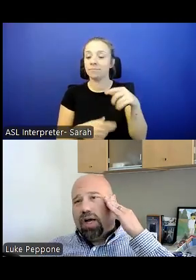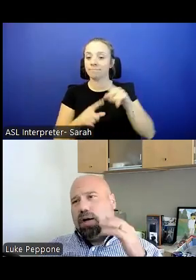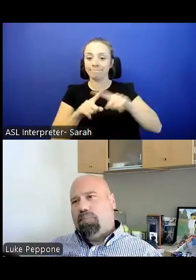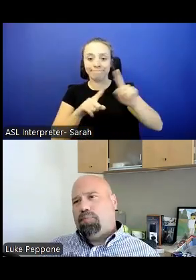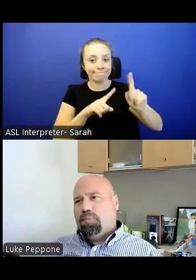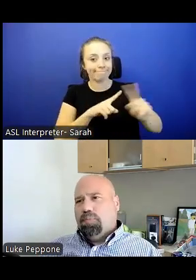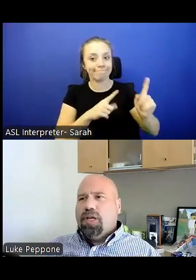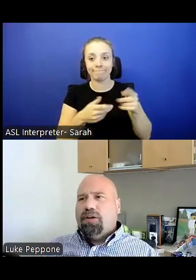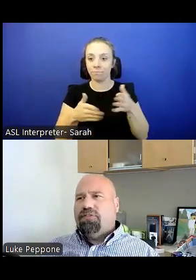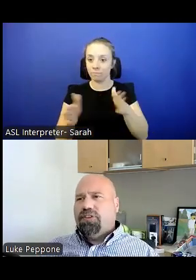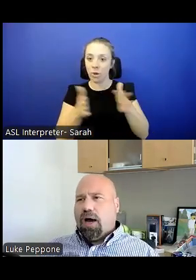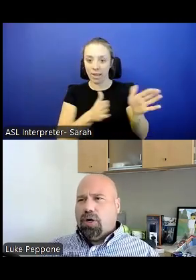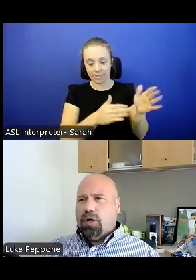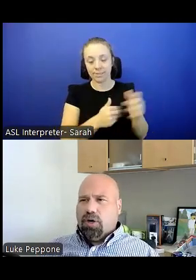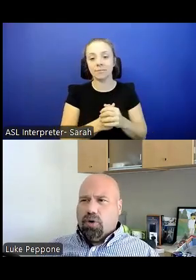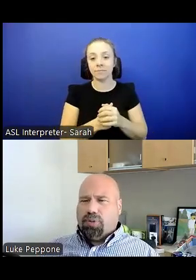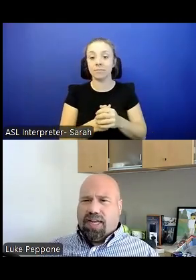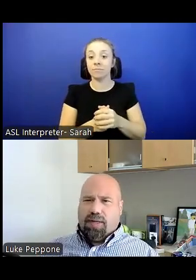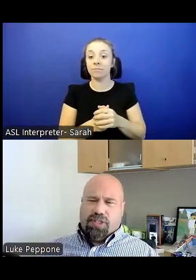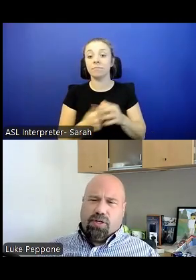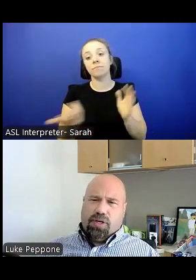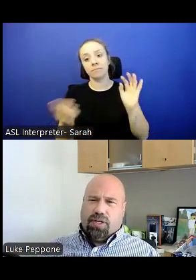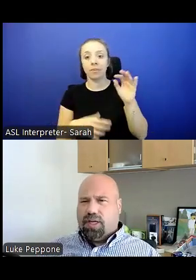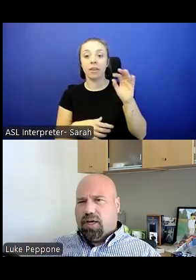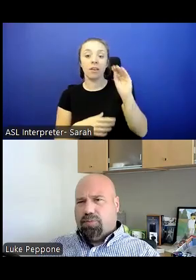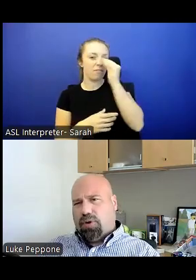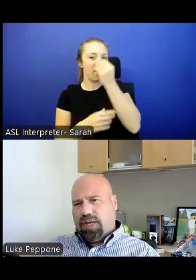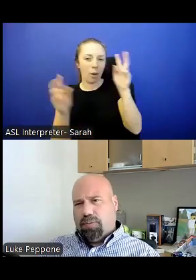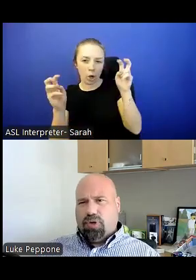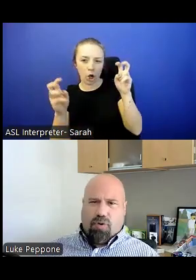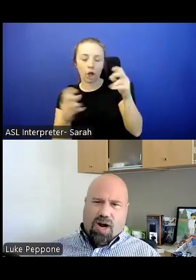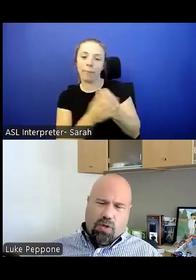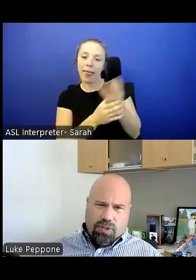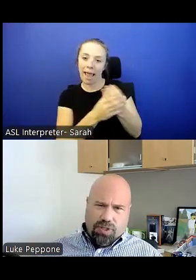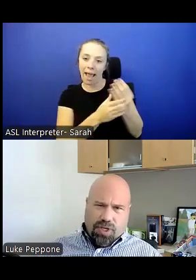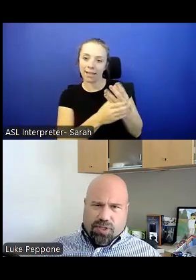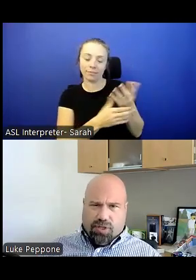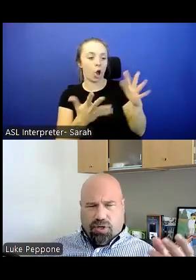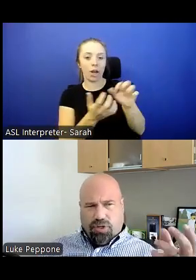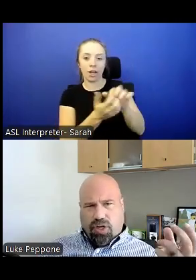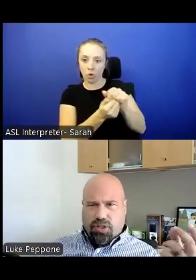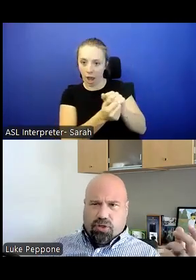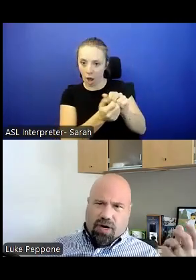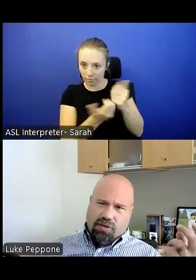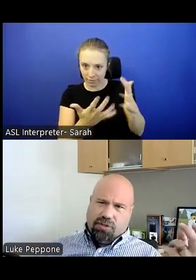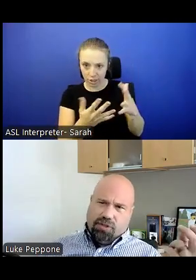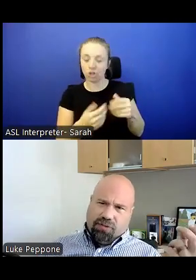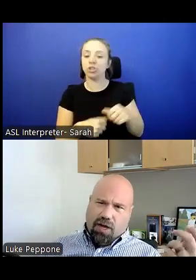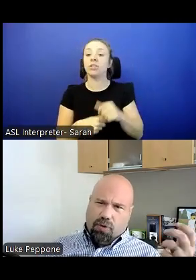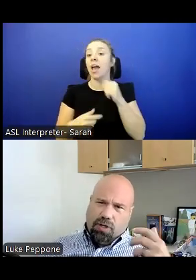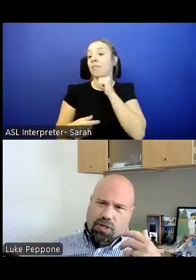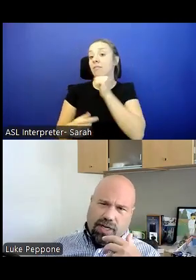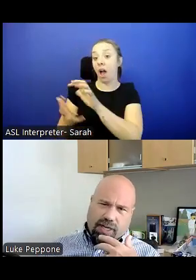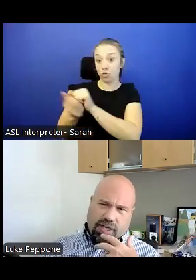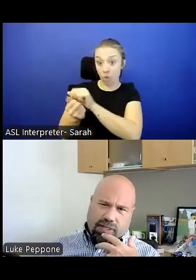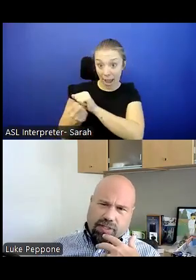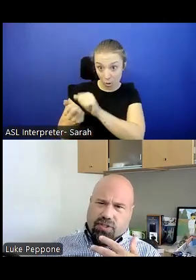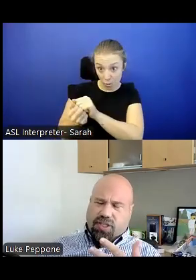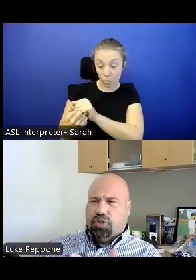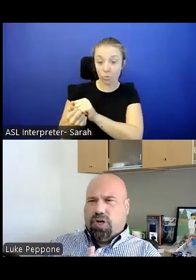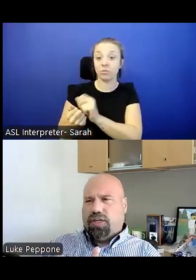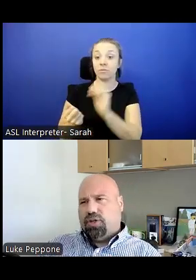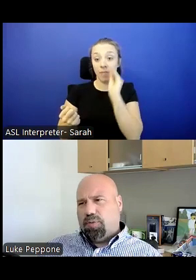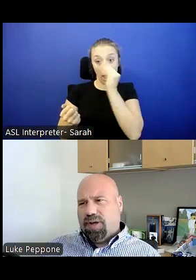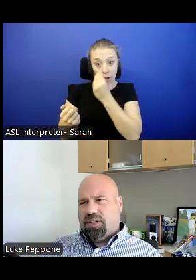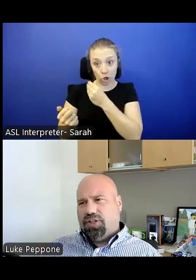There's flower or plant material that comes already pre-ground. There's unground flower, and there's